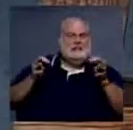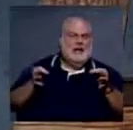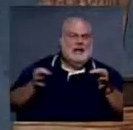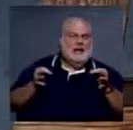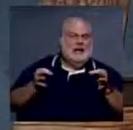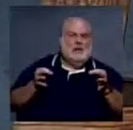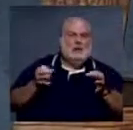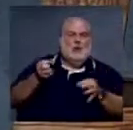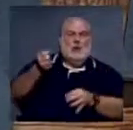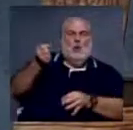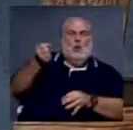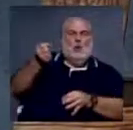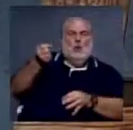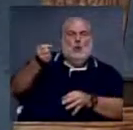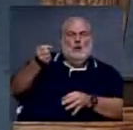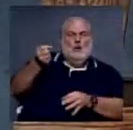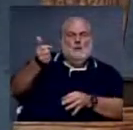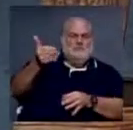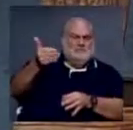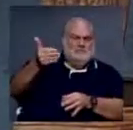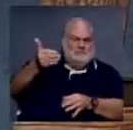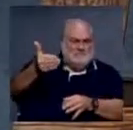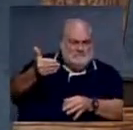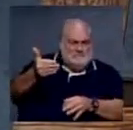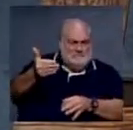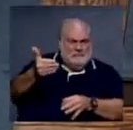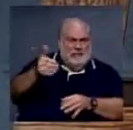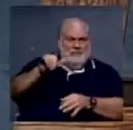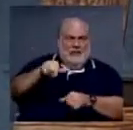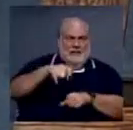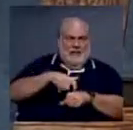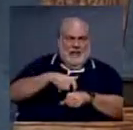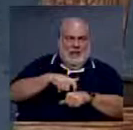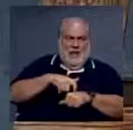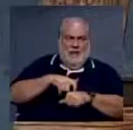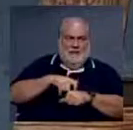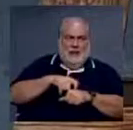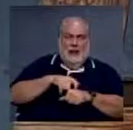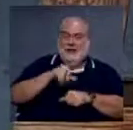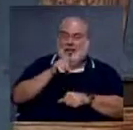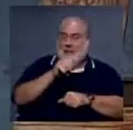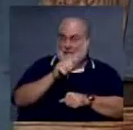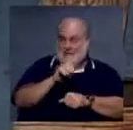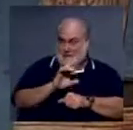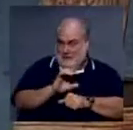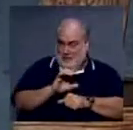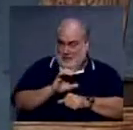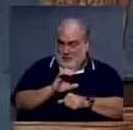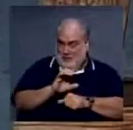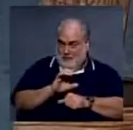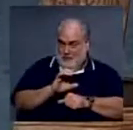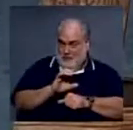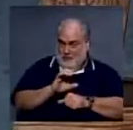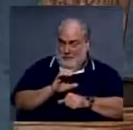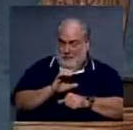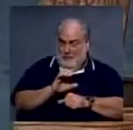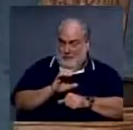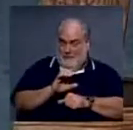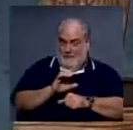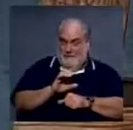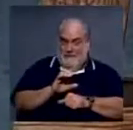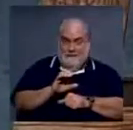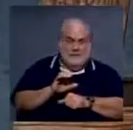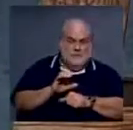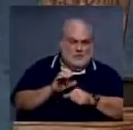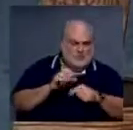defer our meeting. So we didn't meet with the commissioners till December. We did that. We have attempted